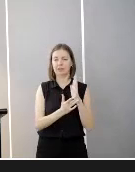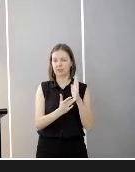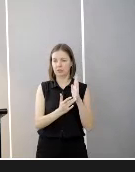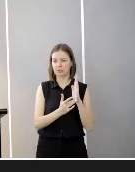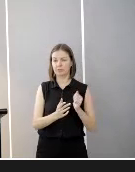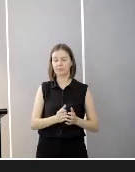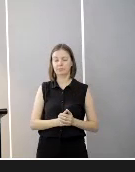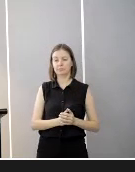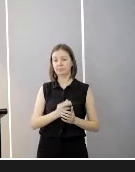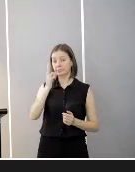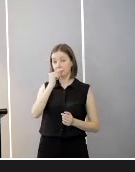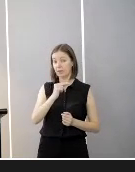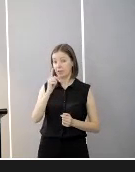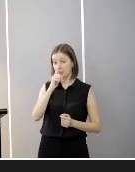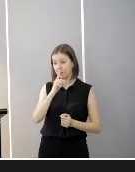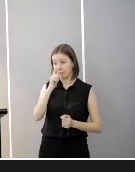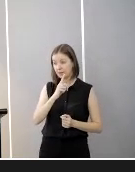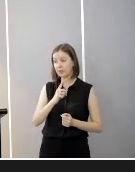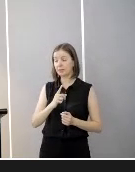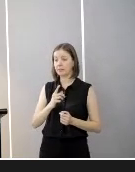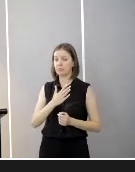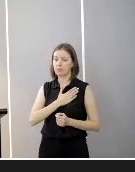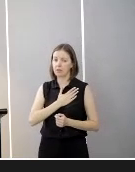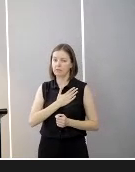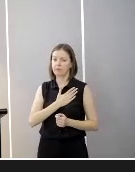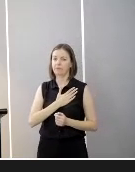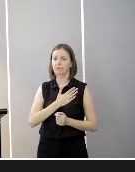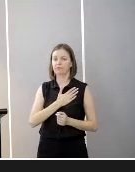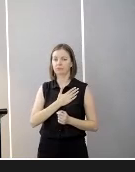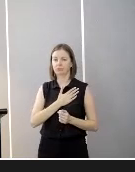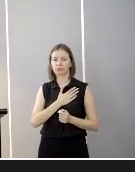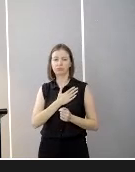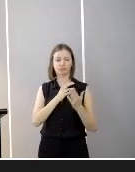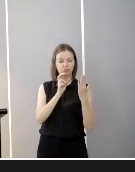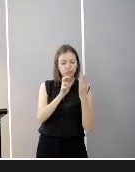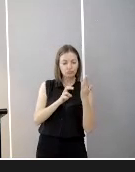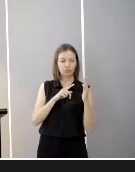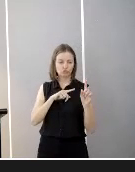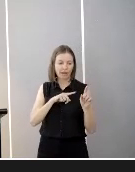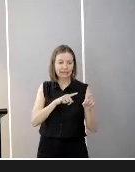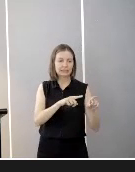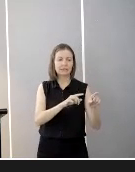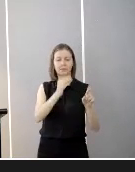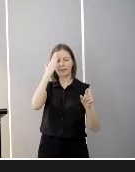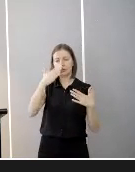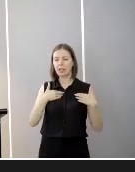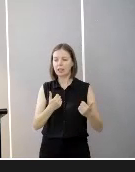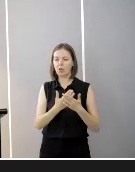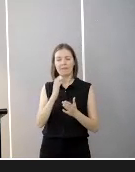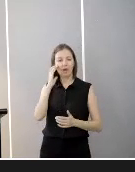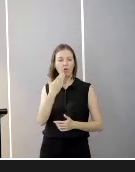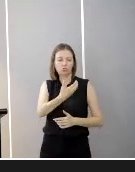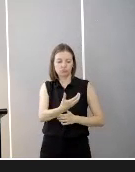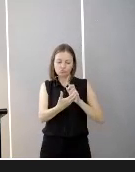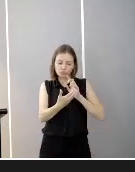So young people love kind of tracking their mental health using smartphones and that kind of thing.